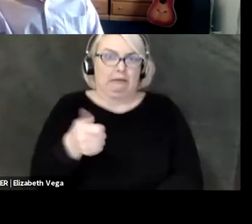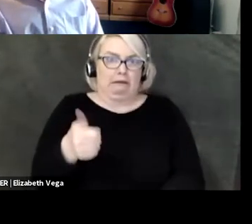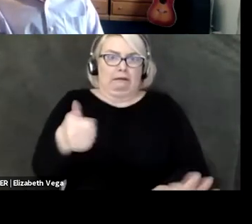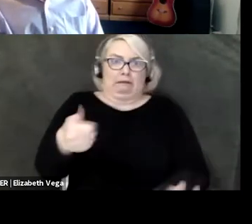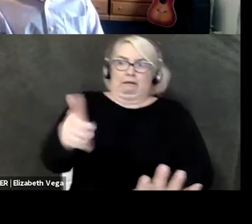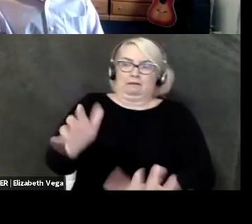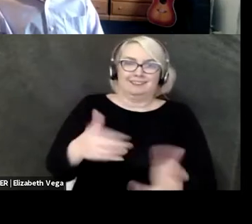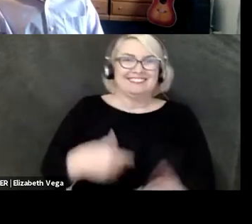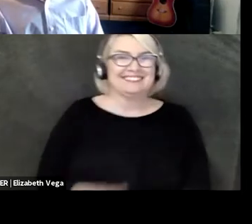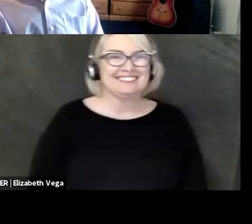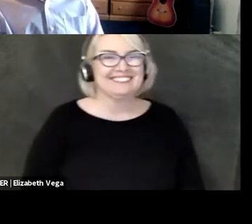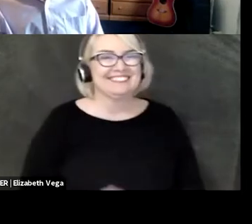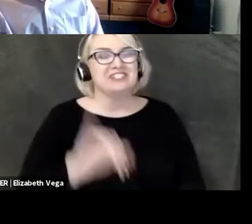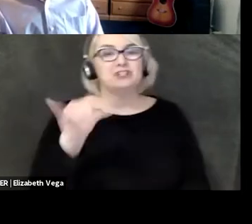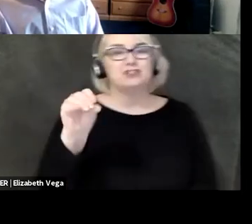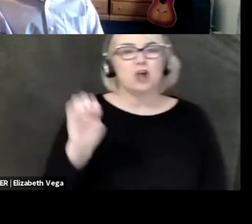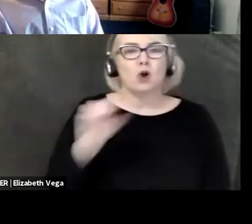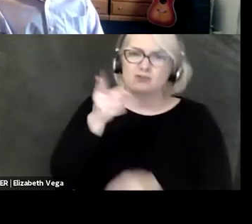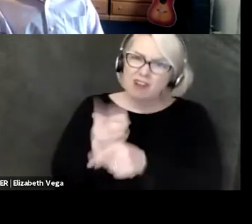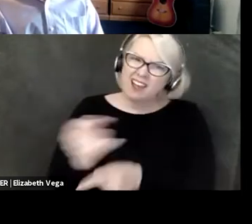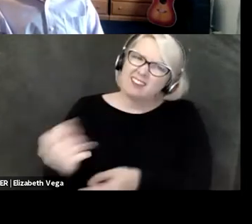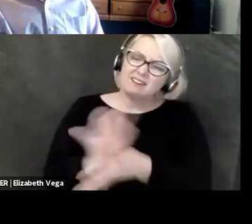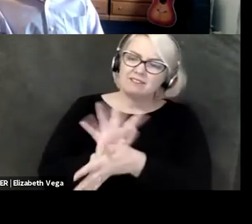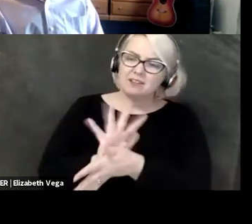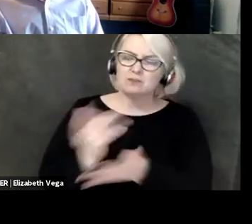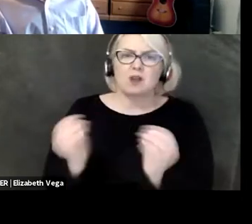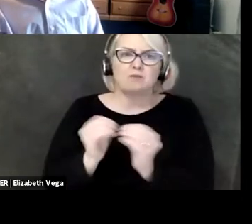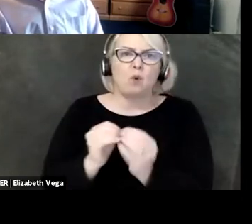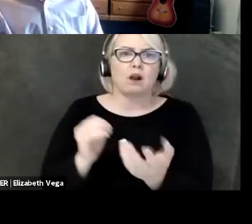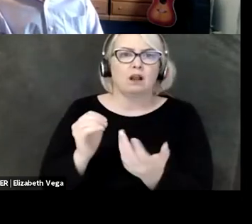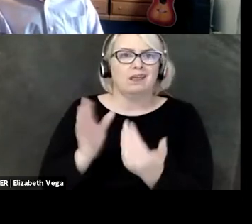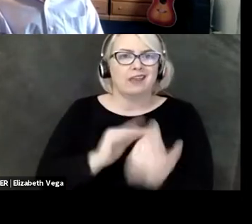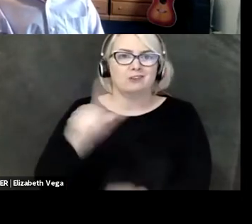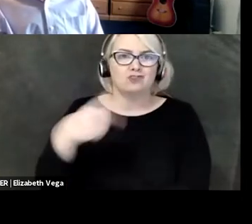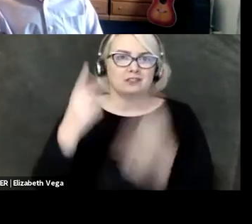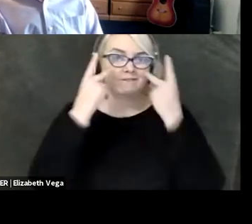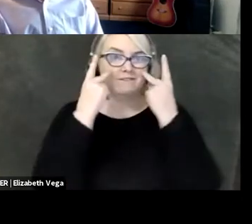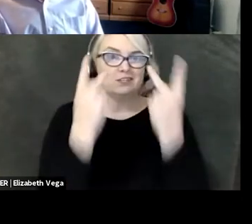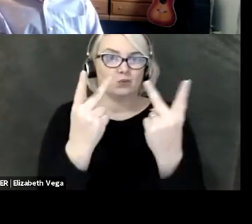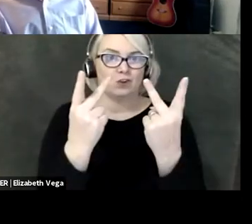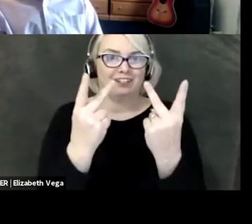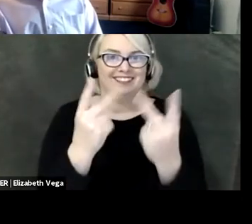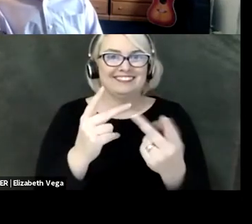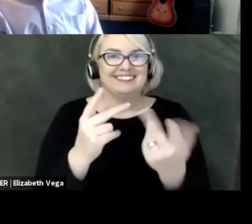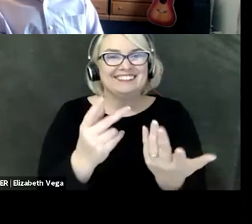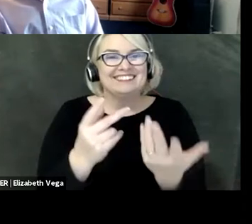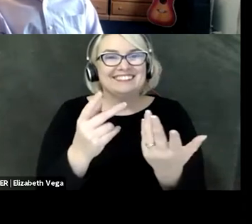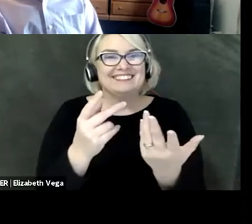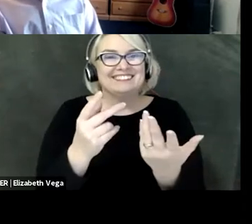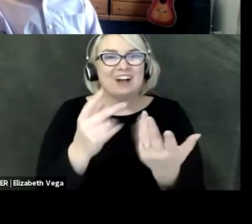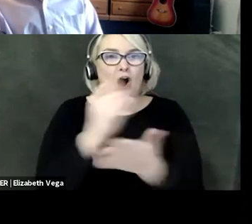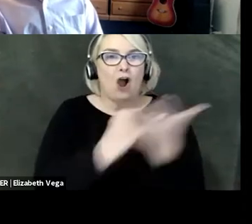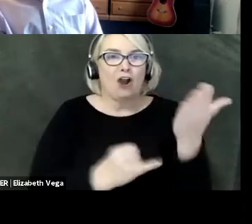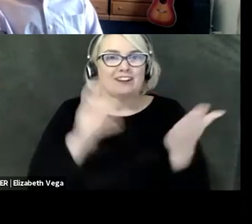it is more than, films are more than just a visual medium. It is an audible experience, right?